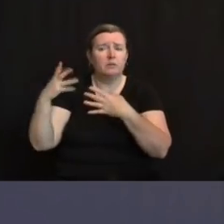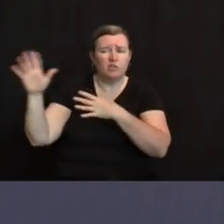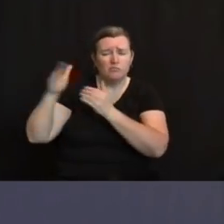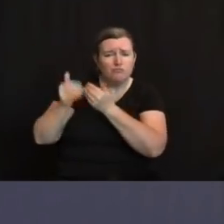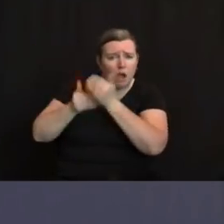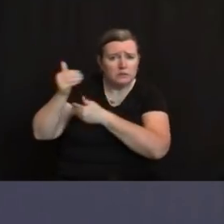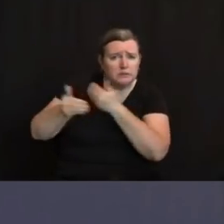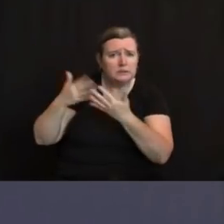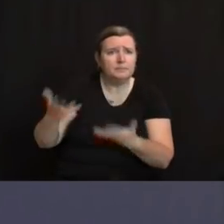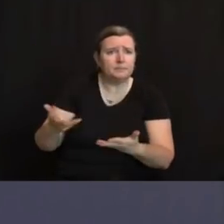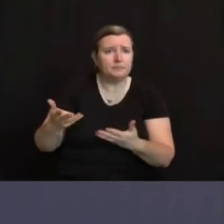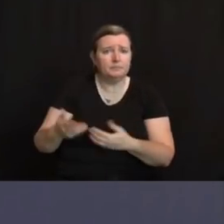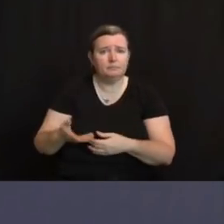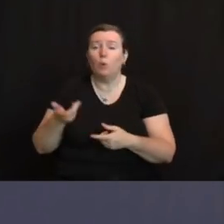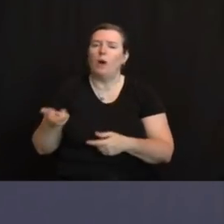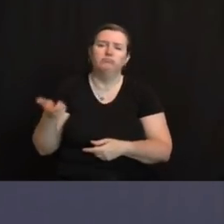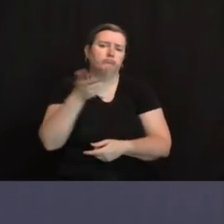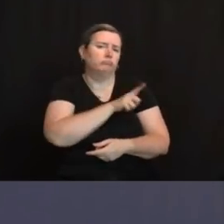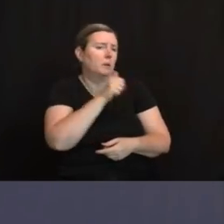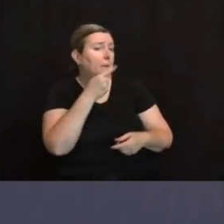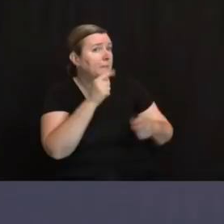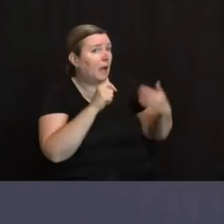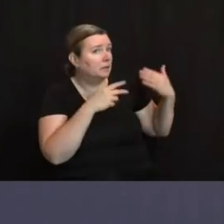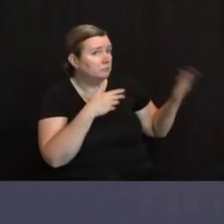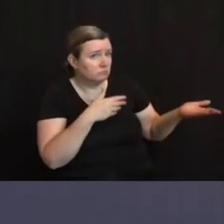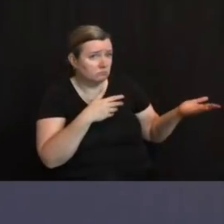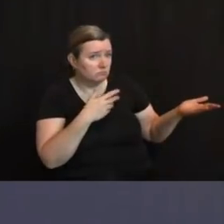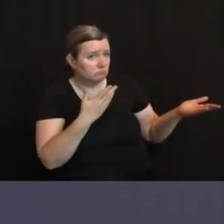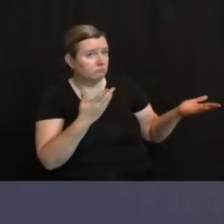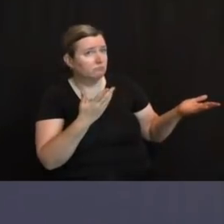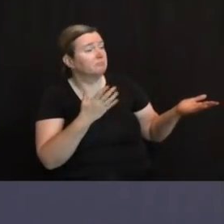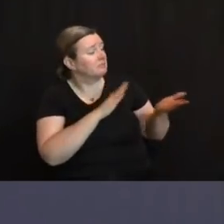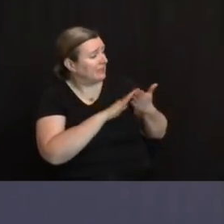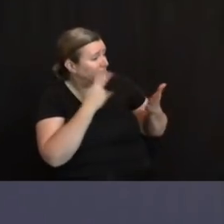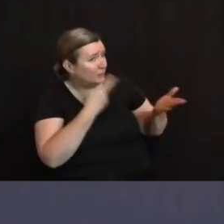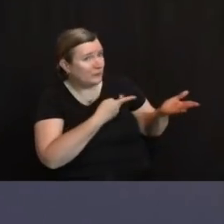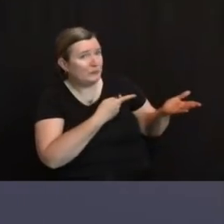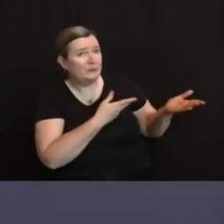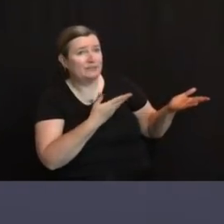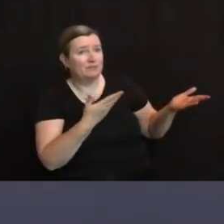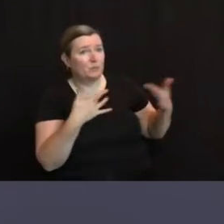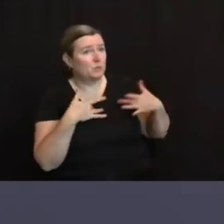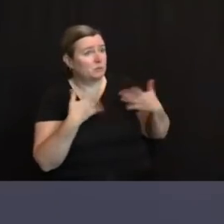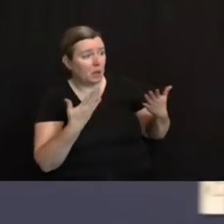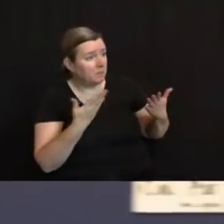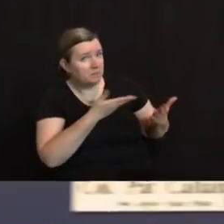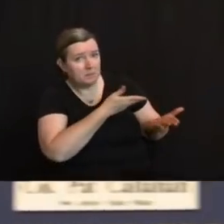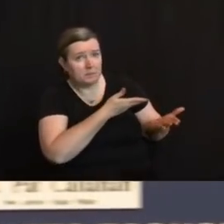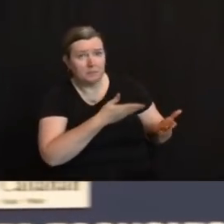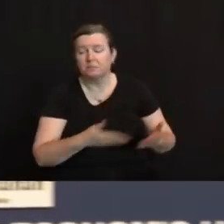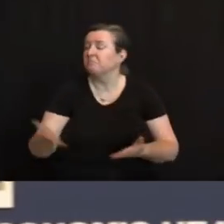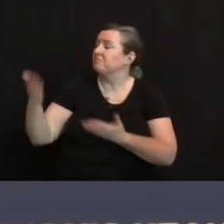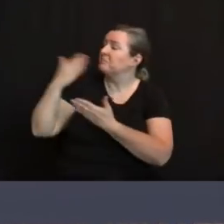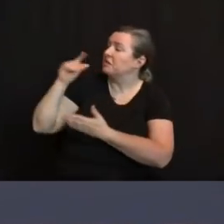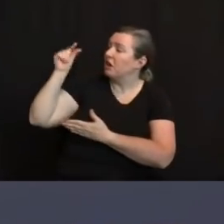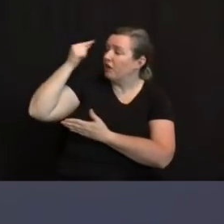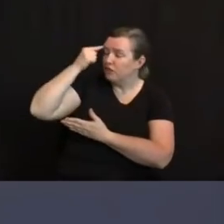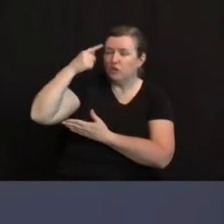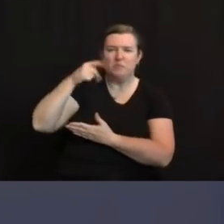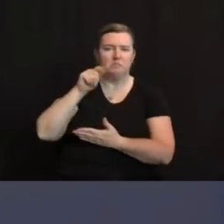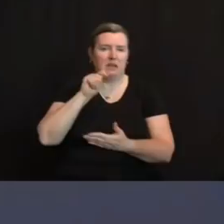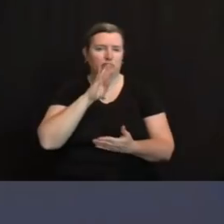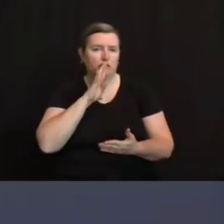Pat, good to have you as always. What reports do we have from the front? Thanks, Governor. Good afternoon.